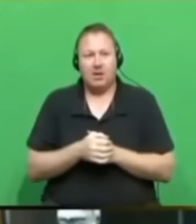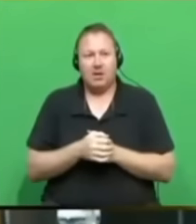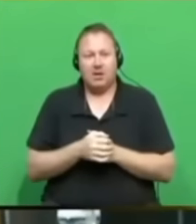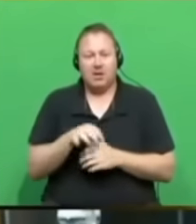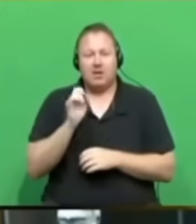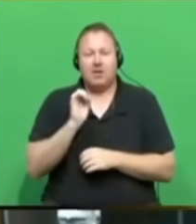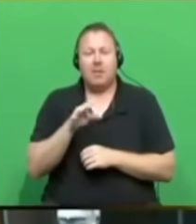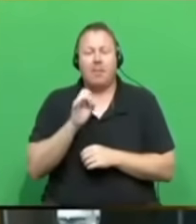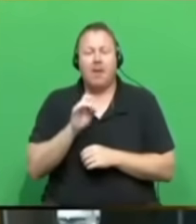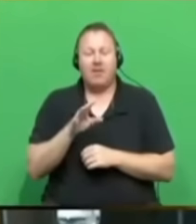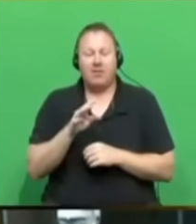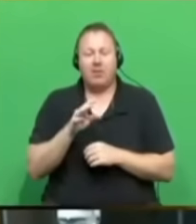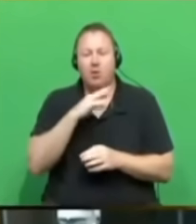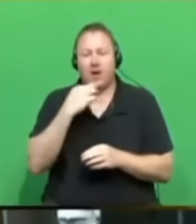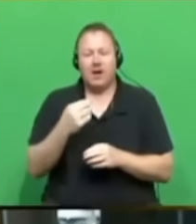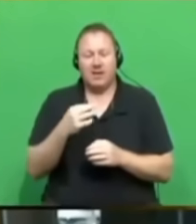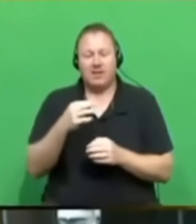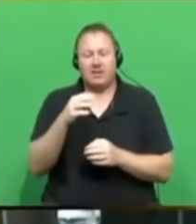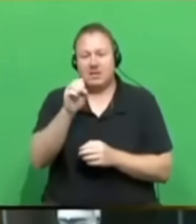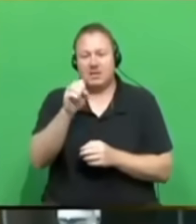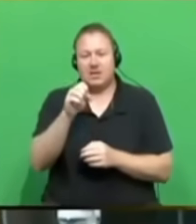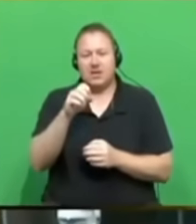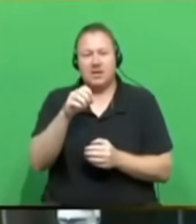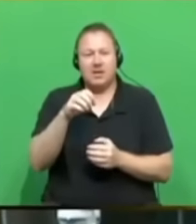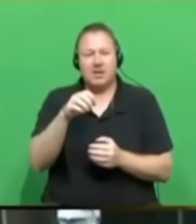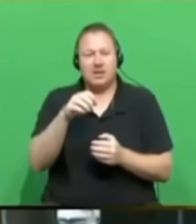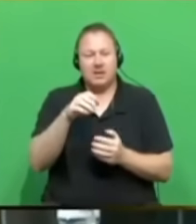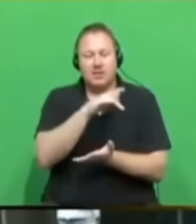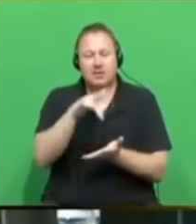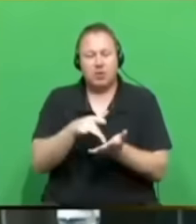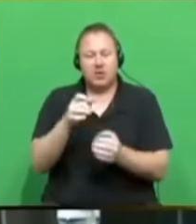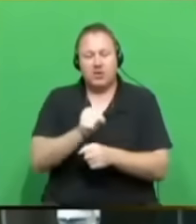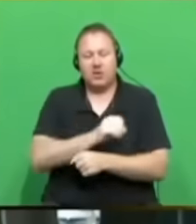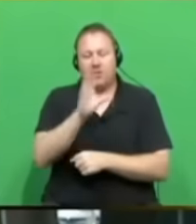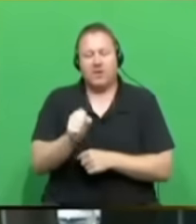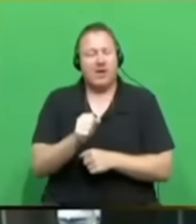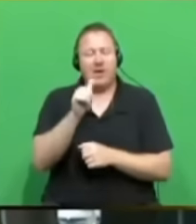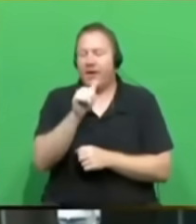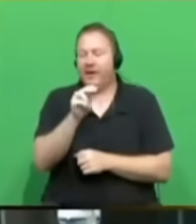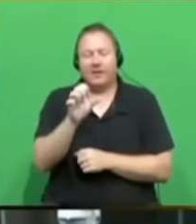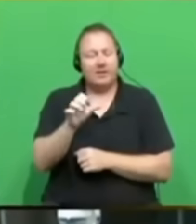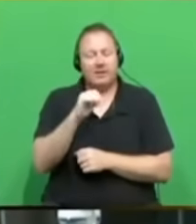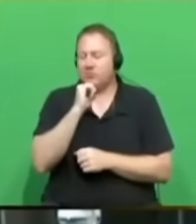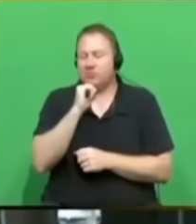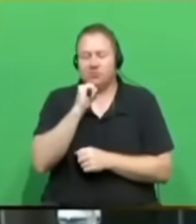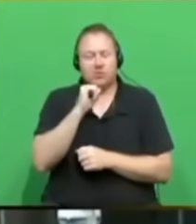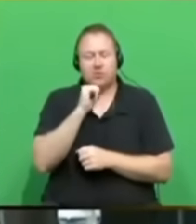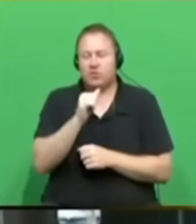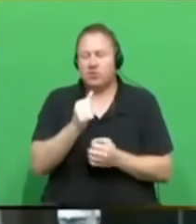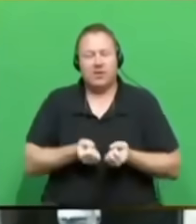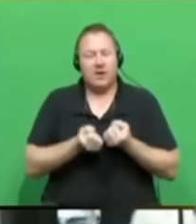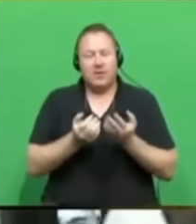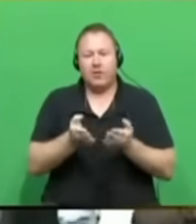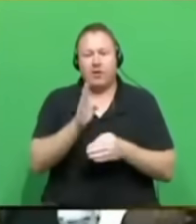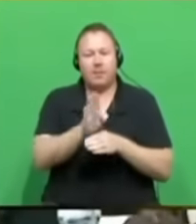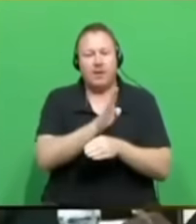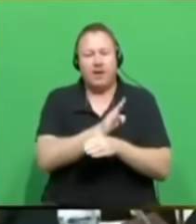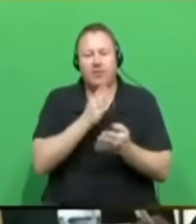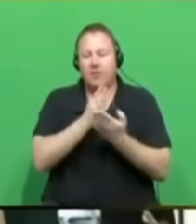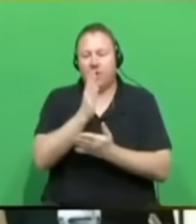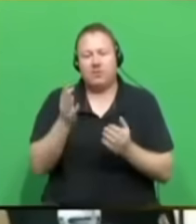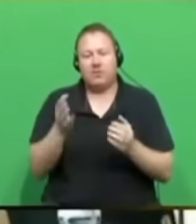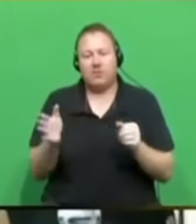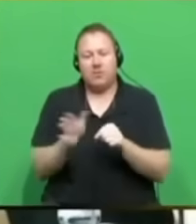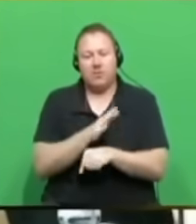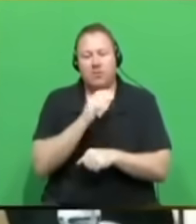state of our nation today is that the ANC is failing spectacularly to deliver on the mandate of the Bill of Rights. Mr.